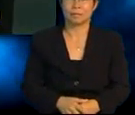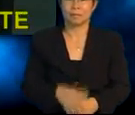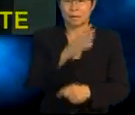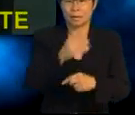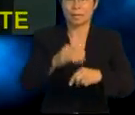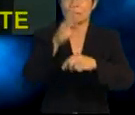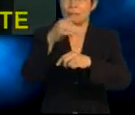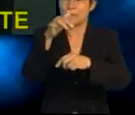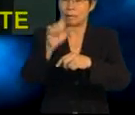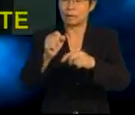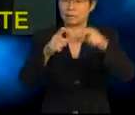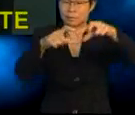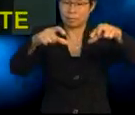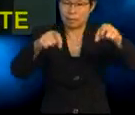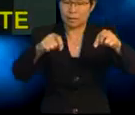and a brass plate.